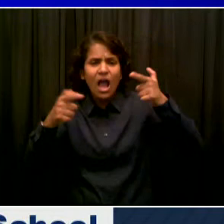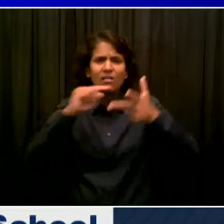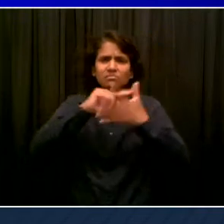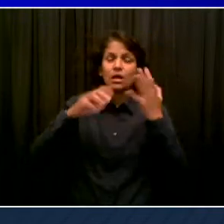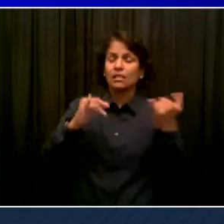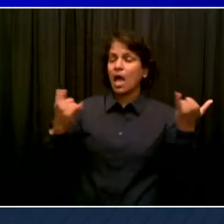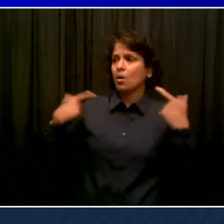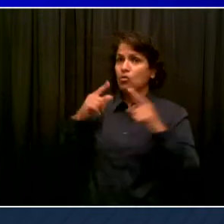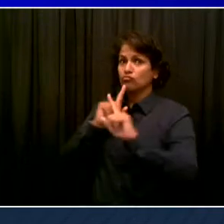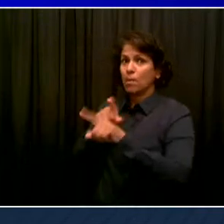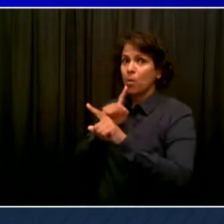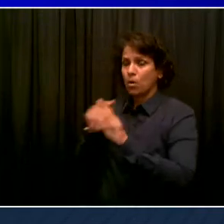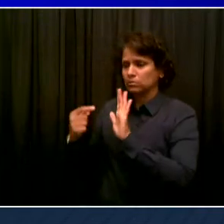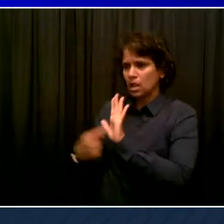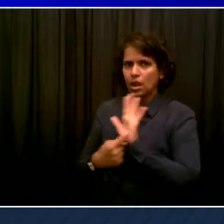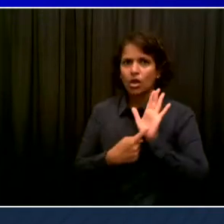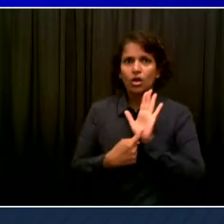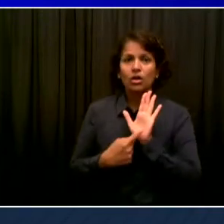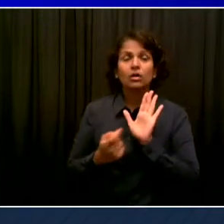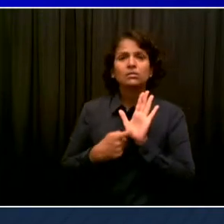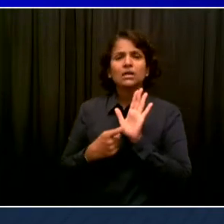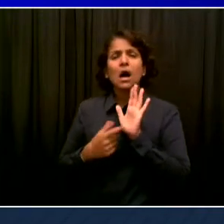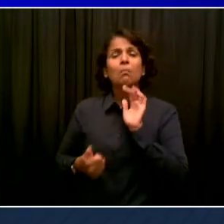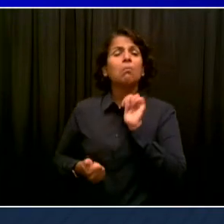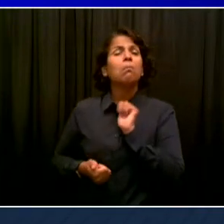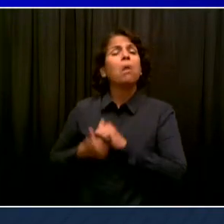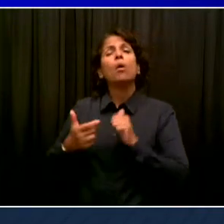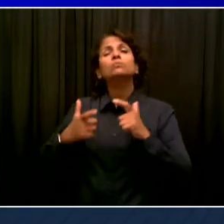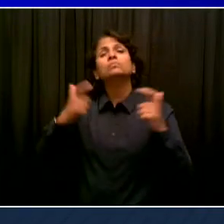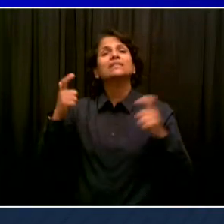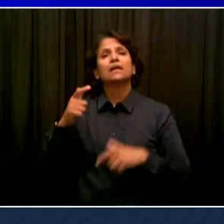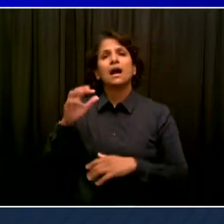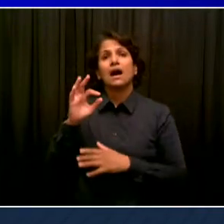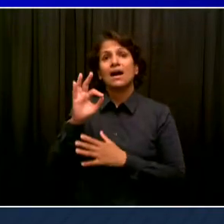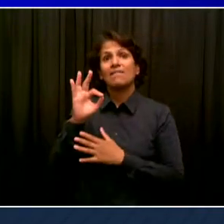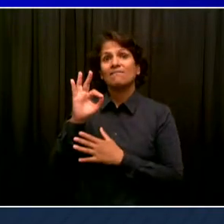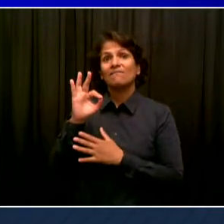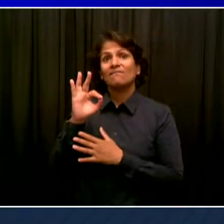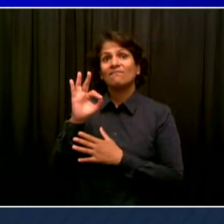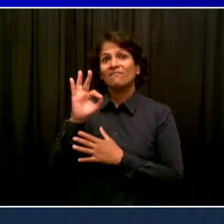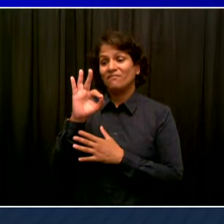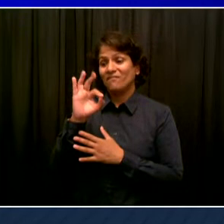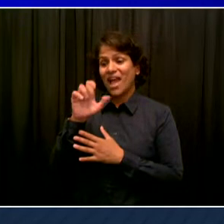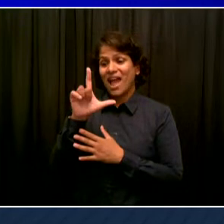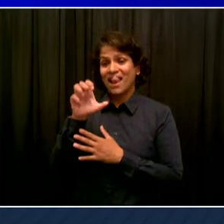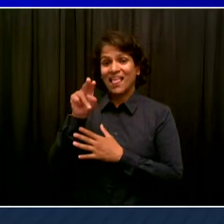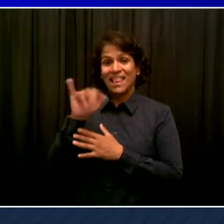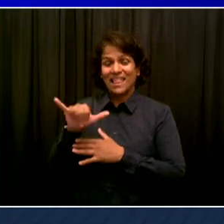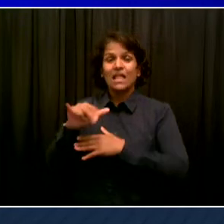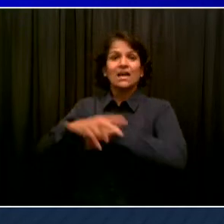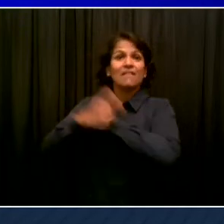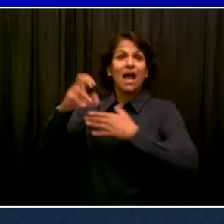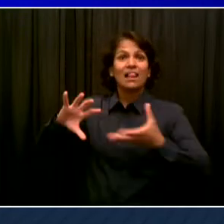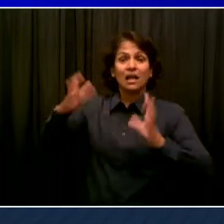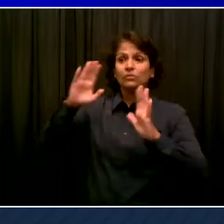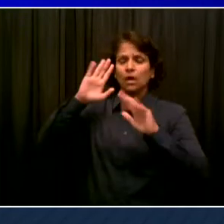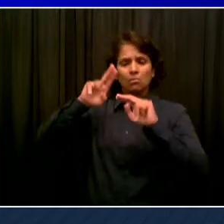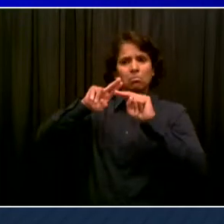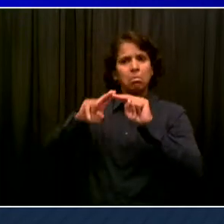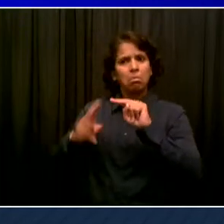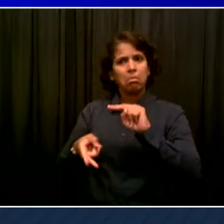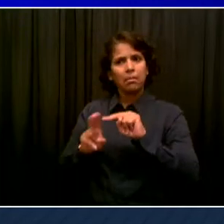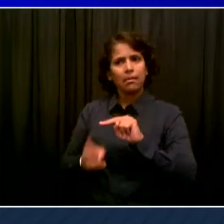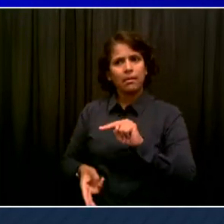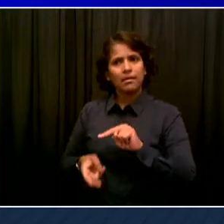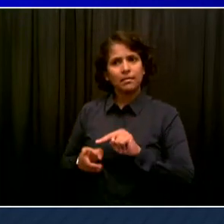crimes having decreased 13.4% over the last 8 years. That is really the big picture, and that's what we're going to keep